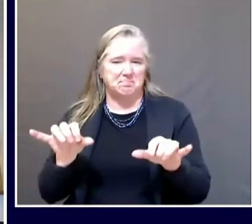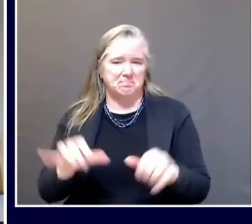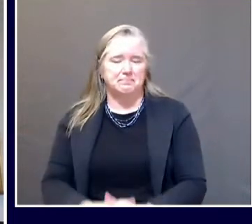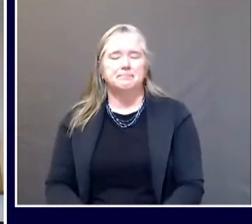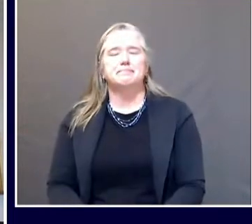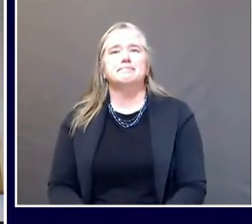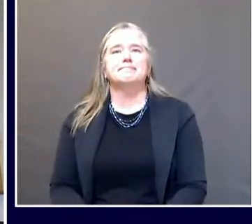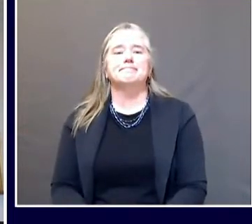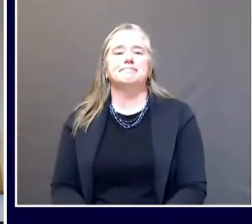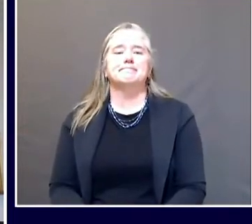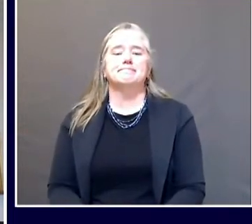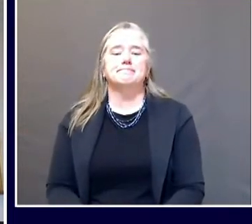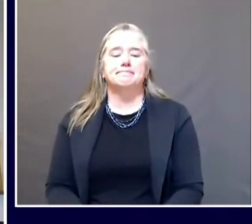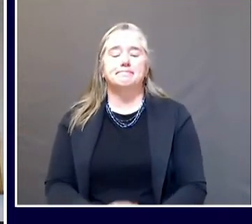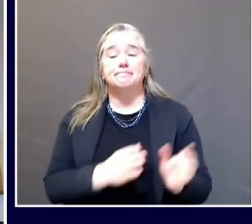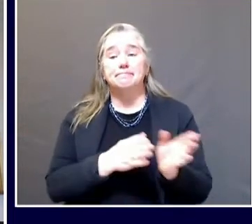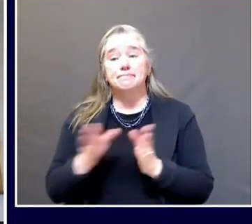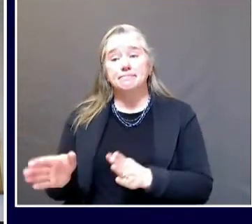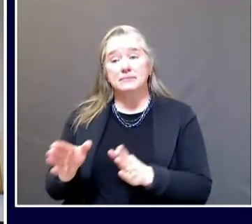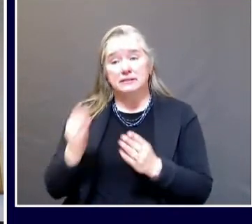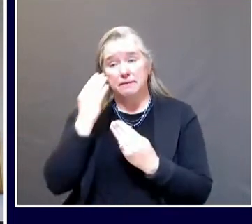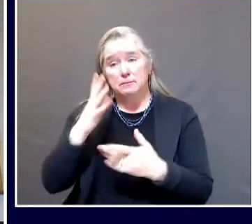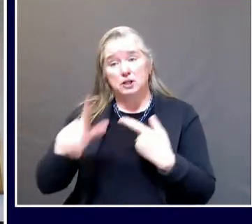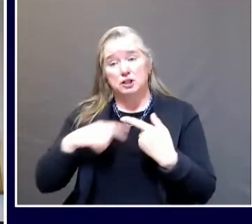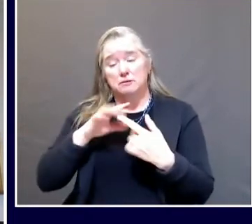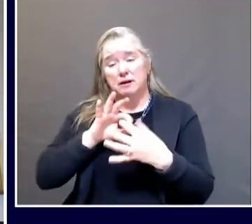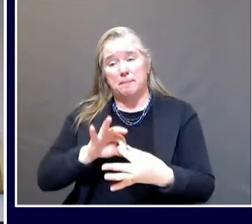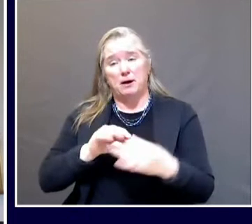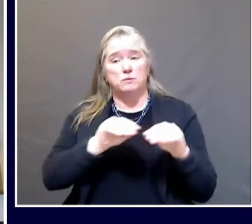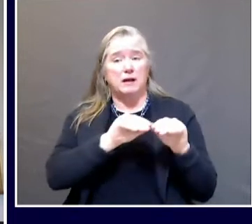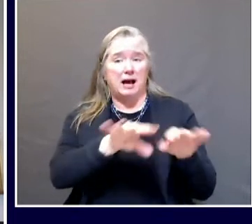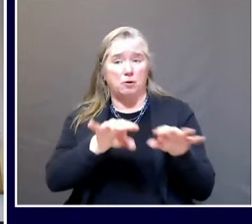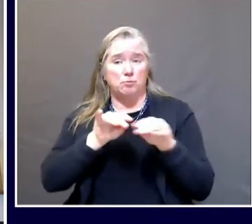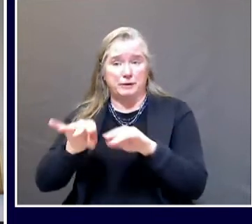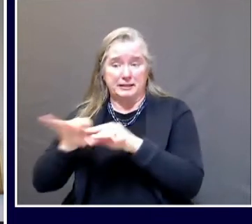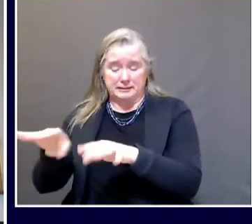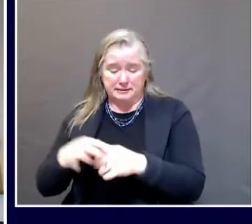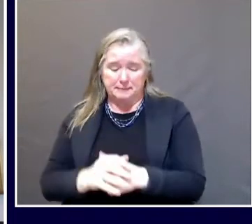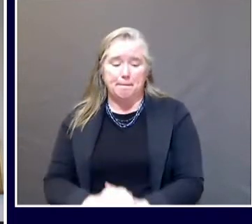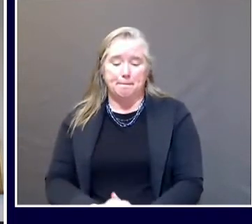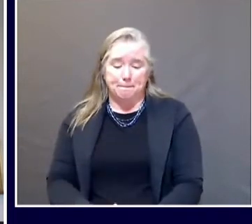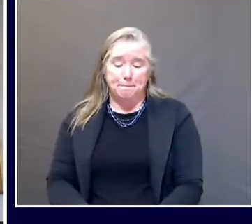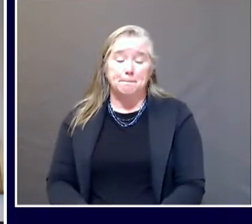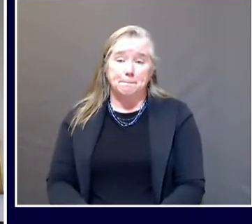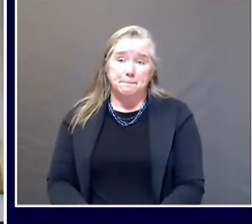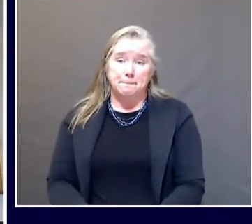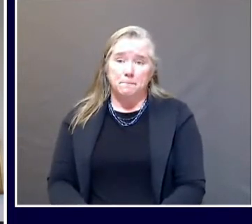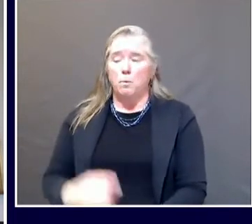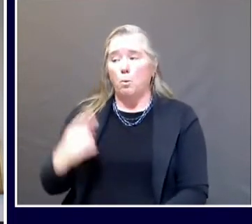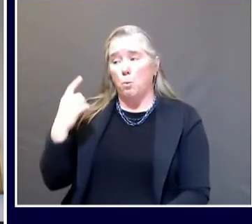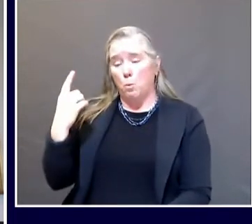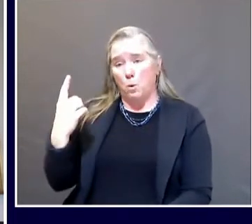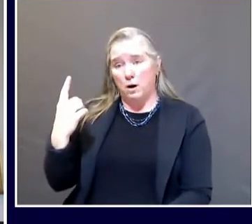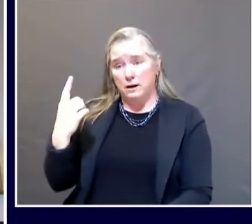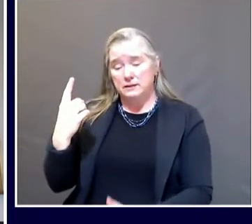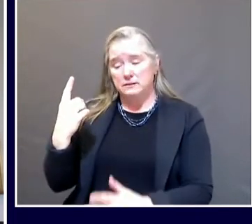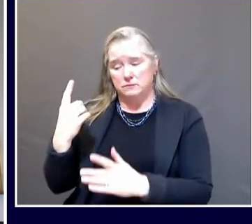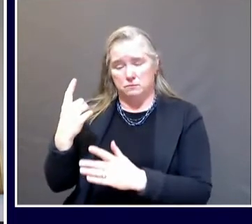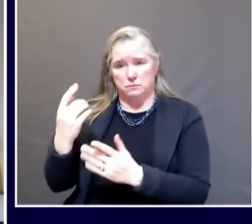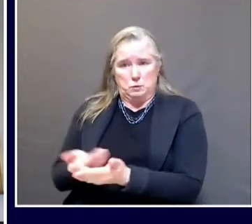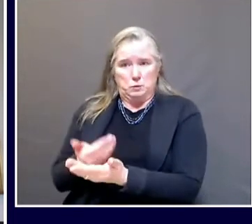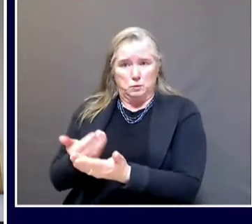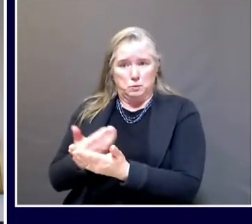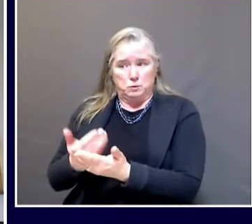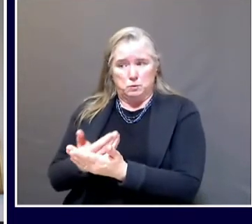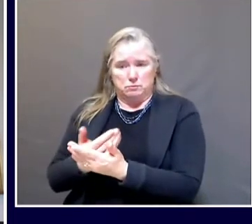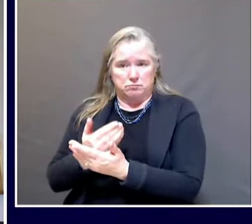Turning now to some outbreaks. I'd like to start by providing an update on an investigation into an outbreak that we opened not